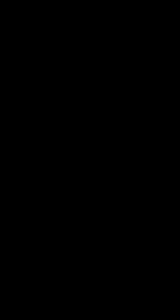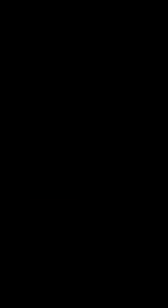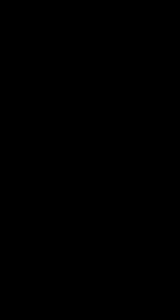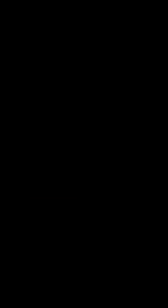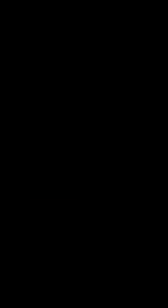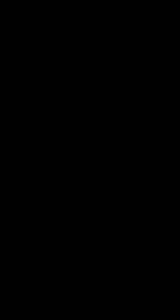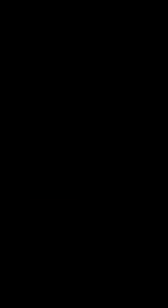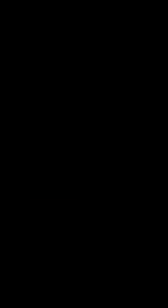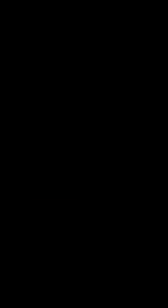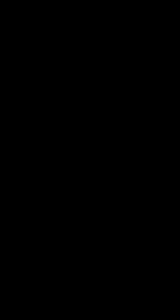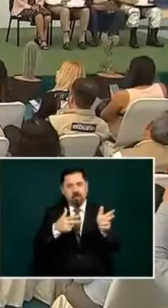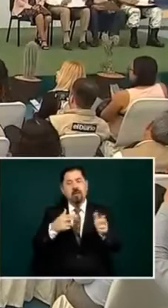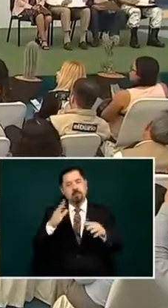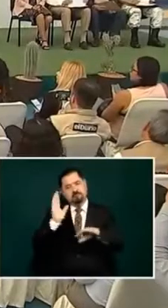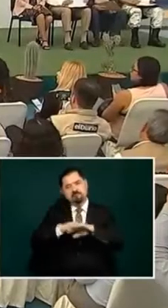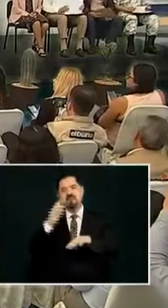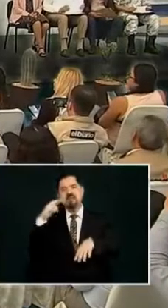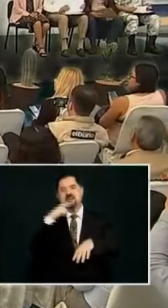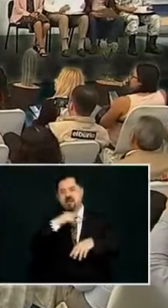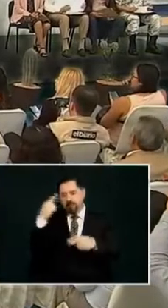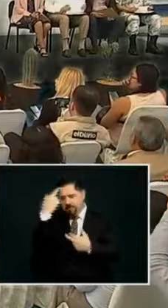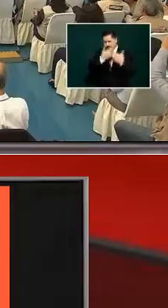the regular one